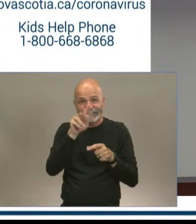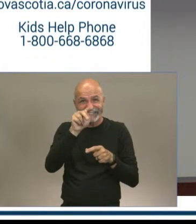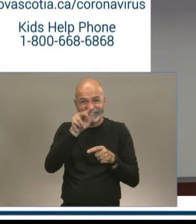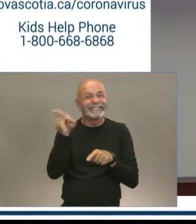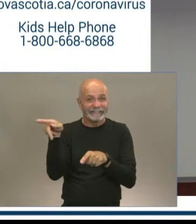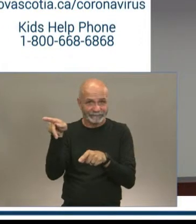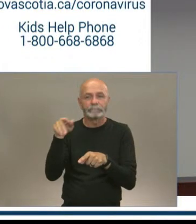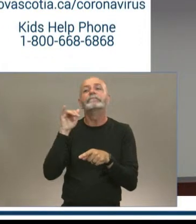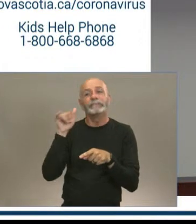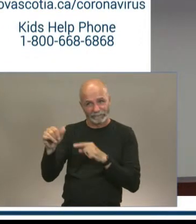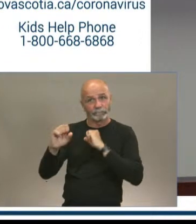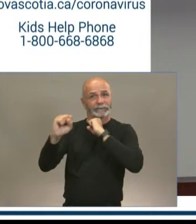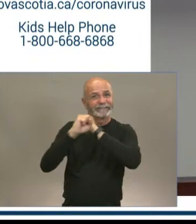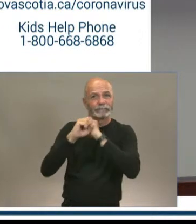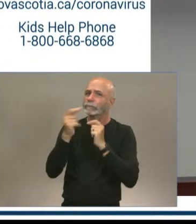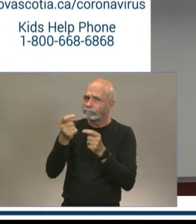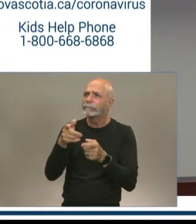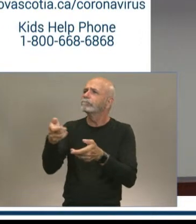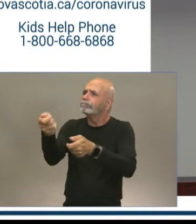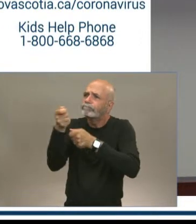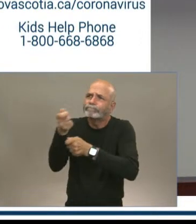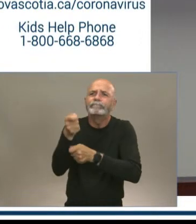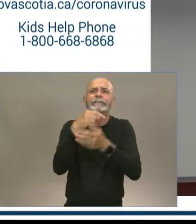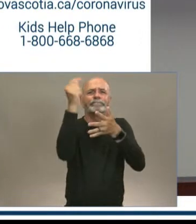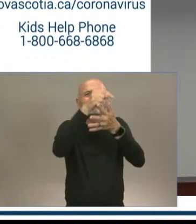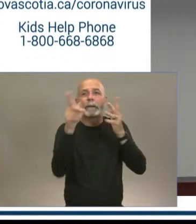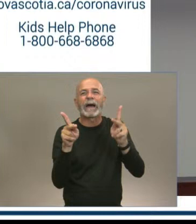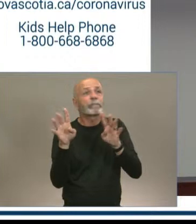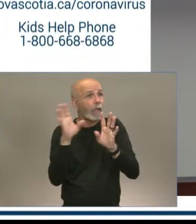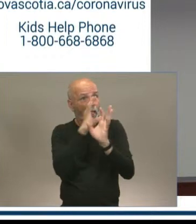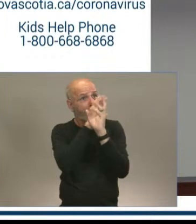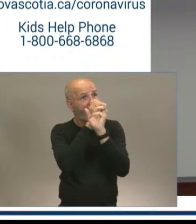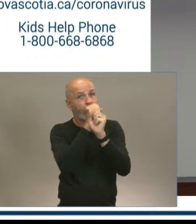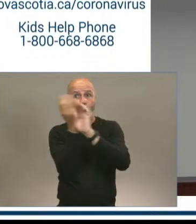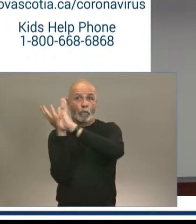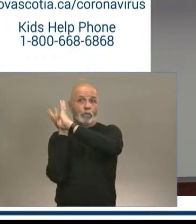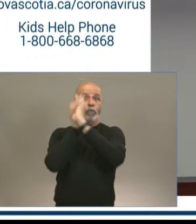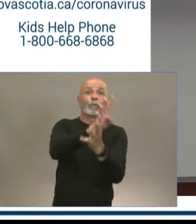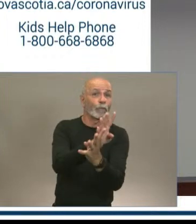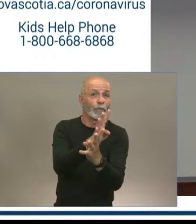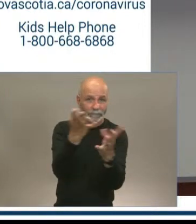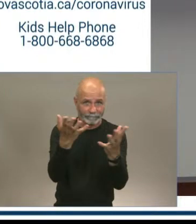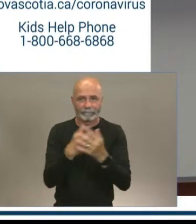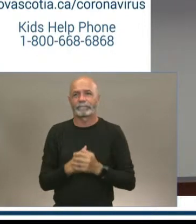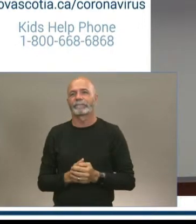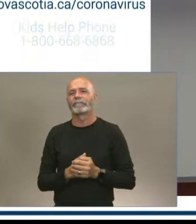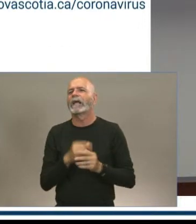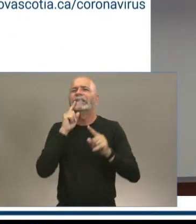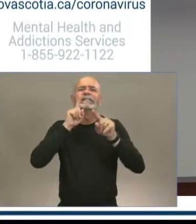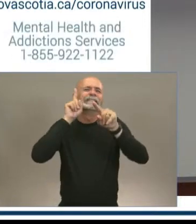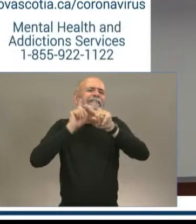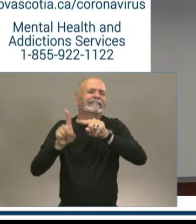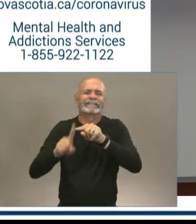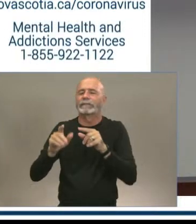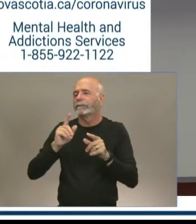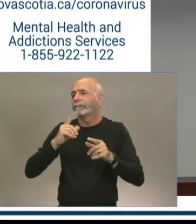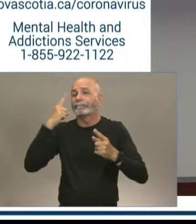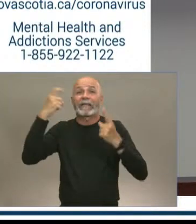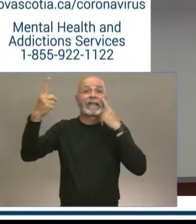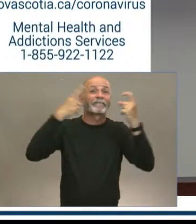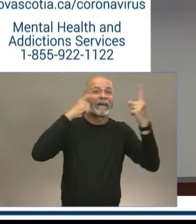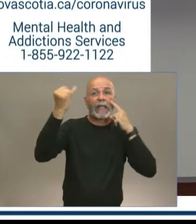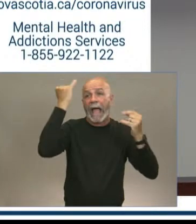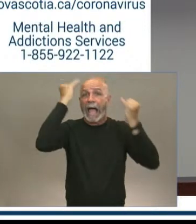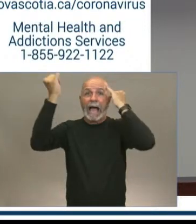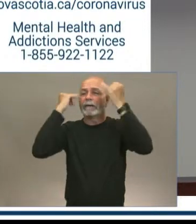that young people get information. So we're using all different ways to get good information as well as to make sure there's good access.